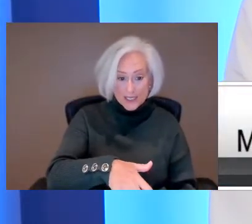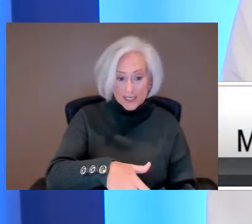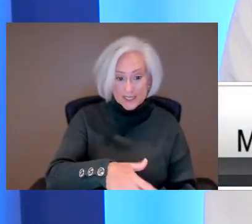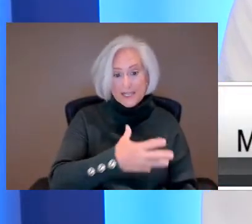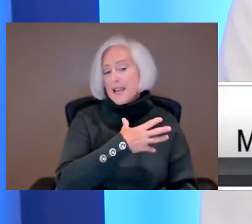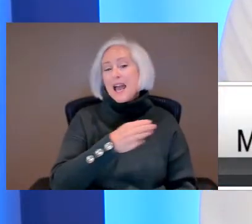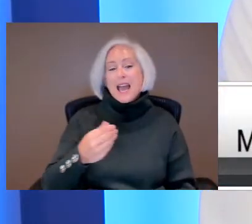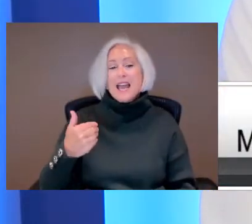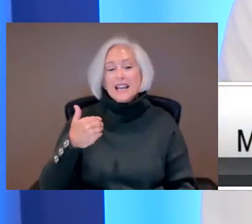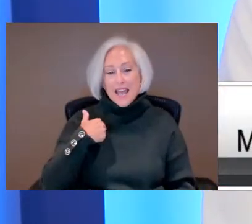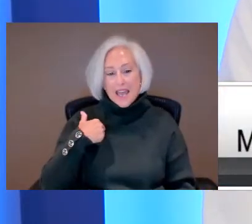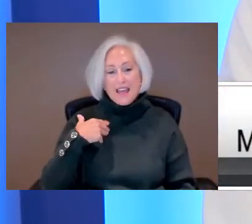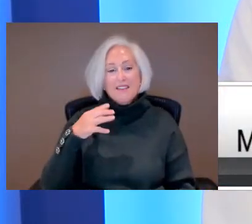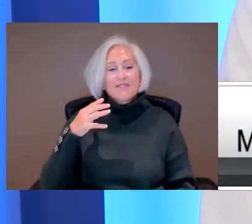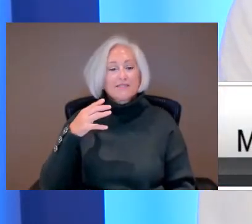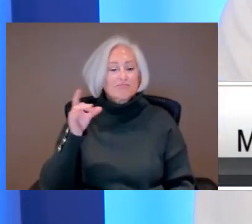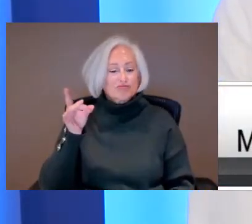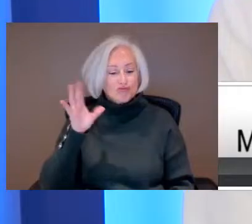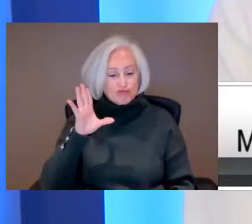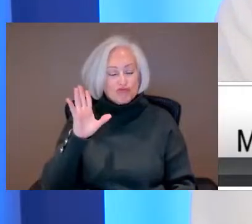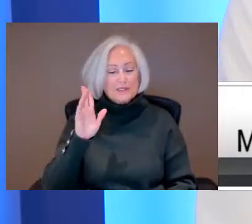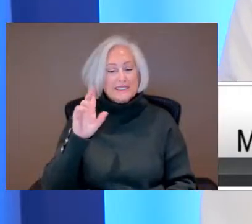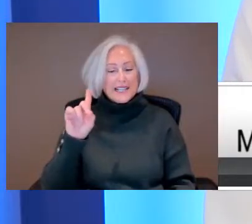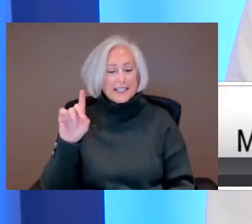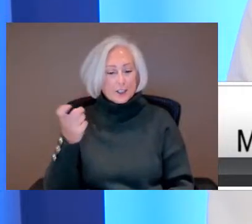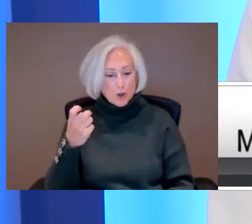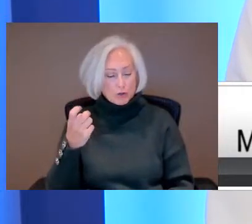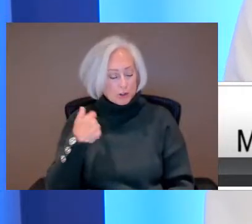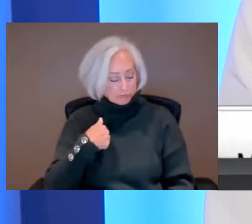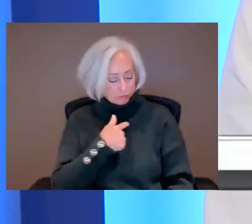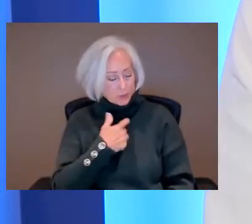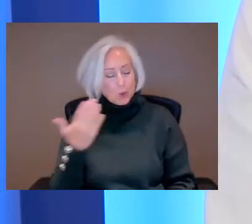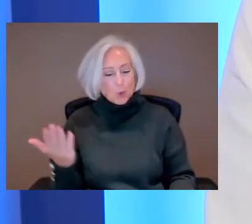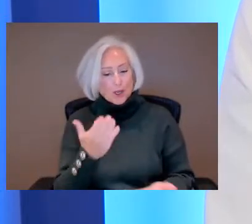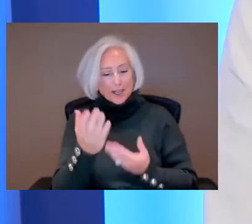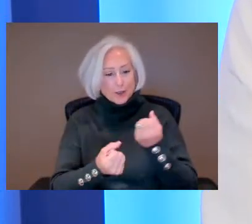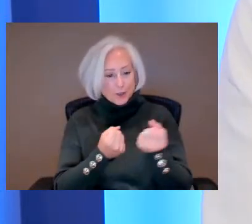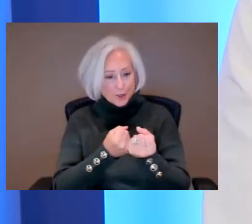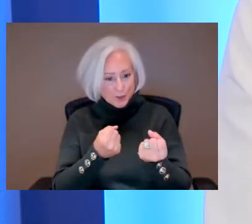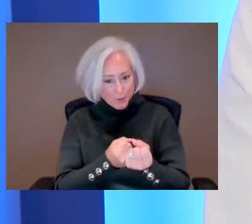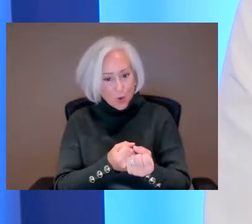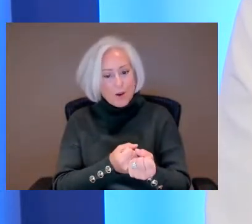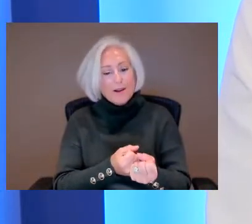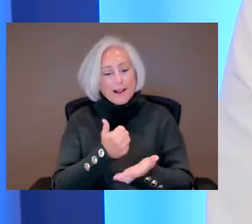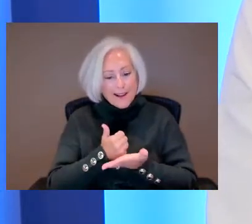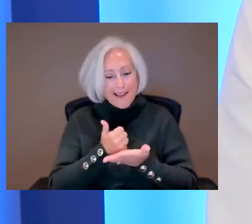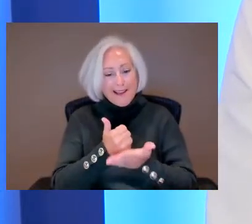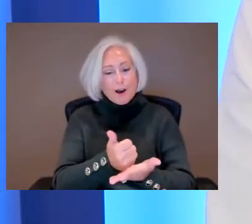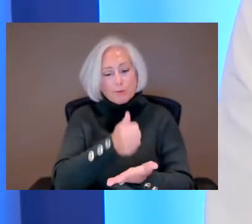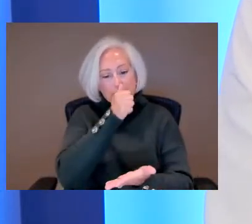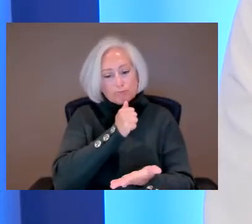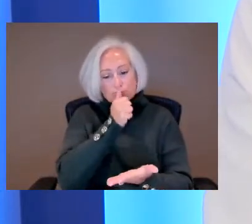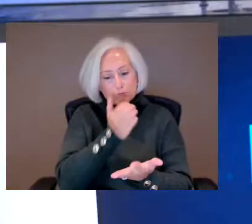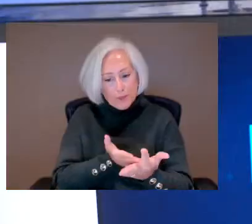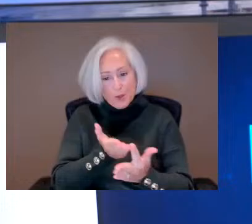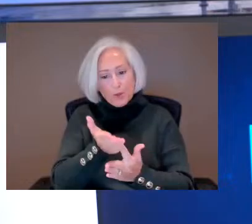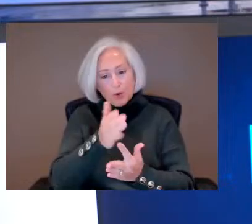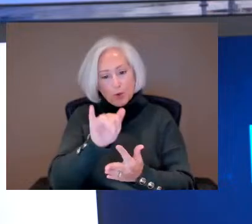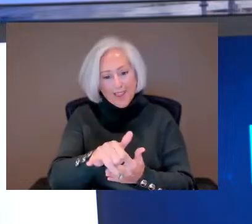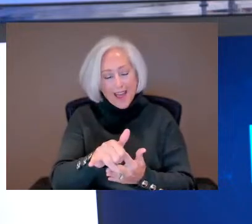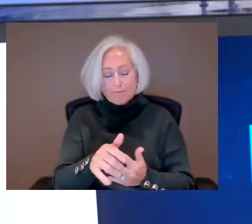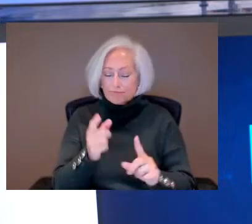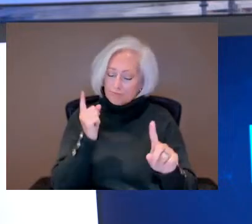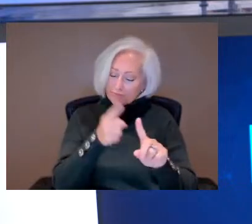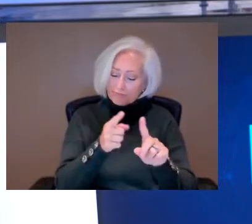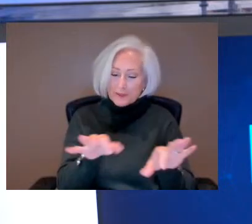diagnosis, we are here to support you, and we're here to get you through that. It's the most important thing. Dr. Rader, what's the big